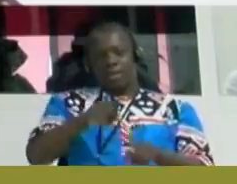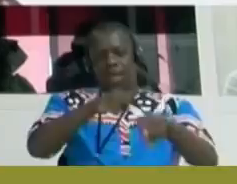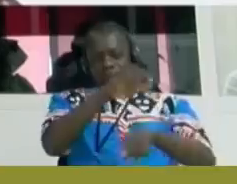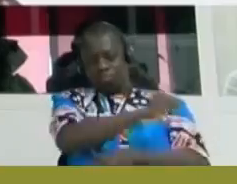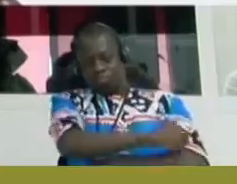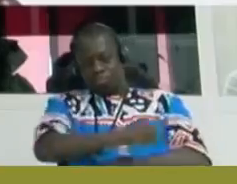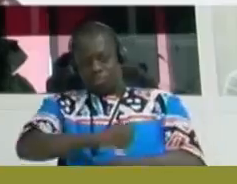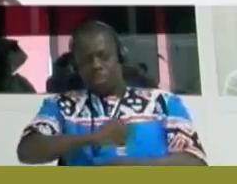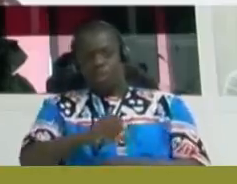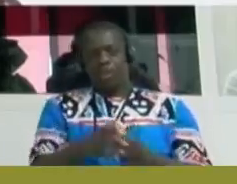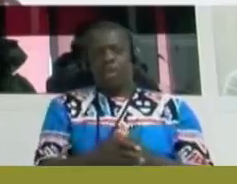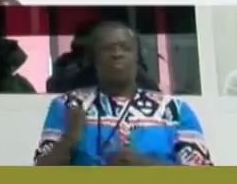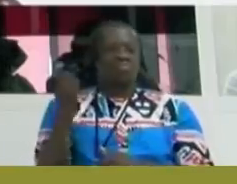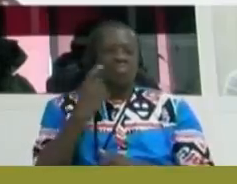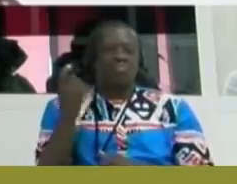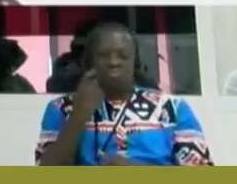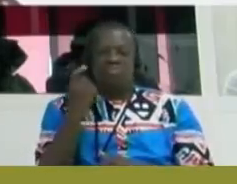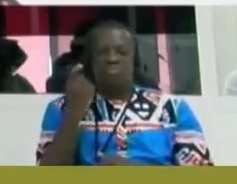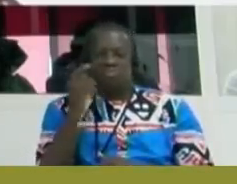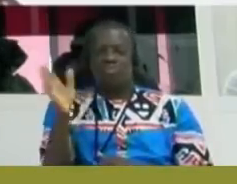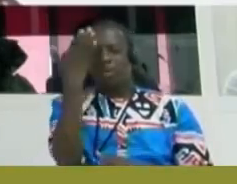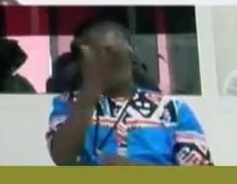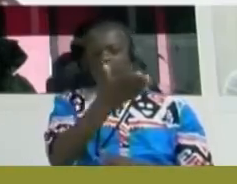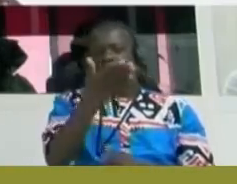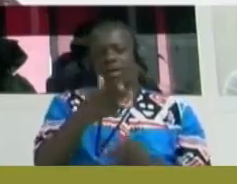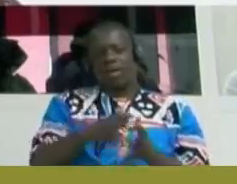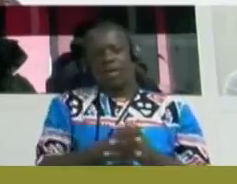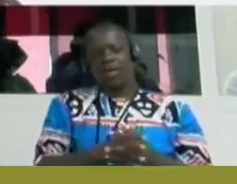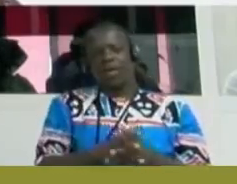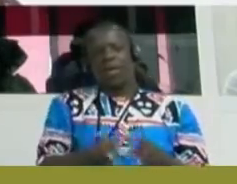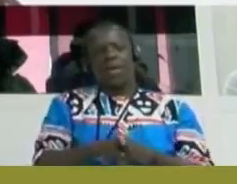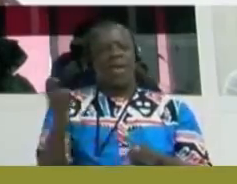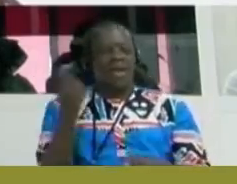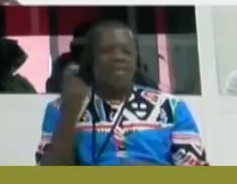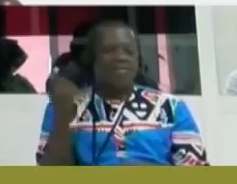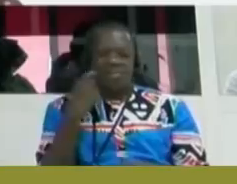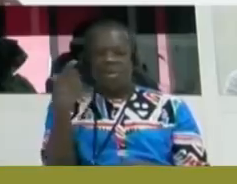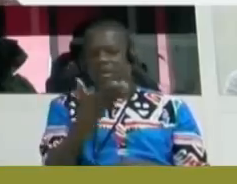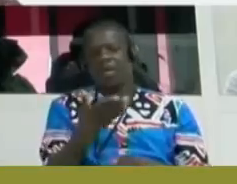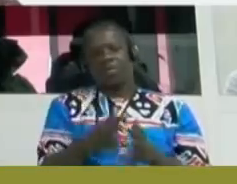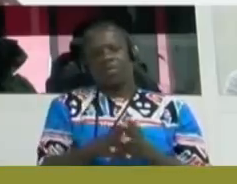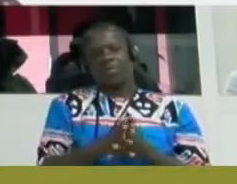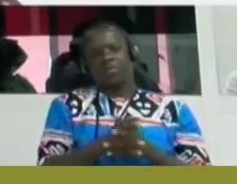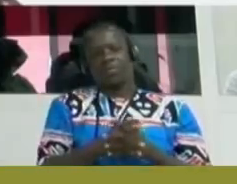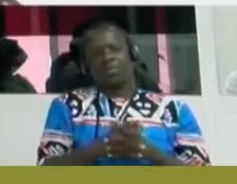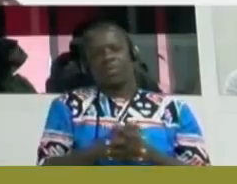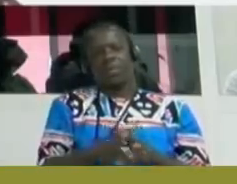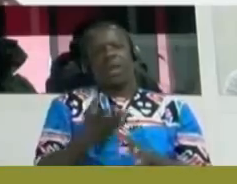we took over, every day I got there. And every day. Till one